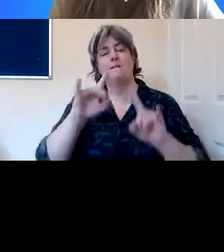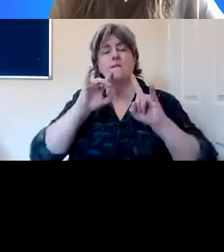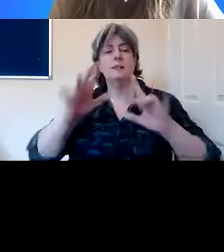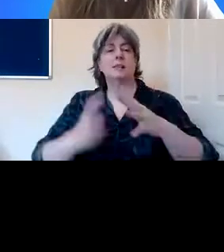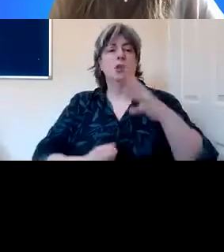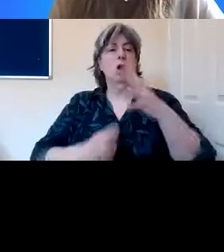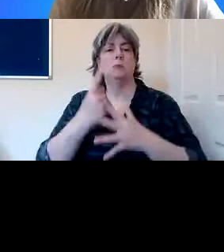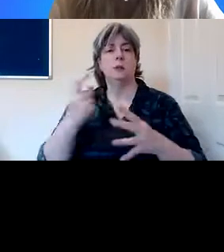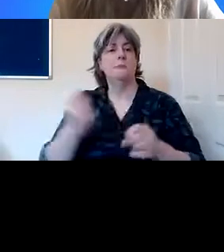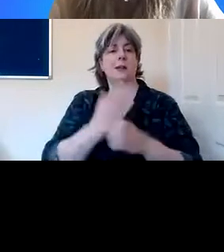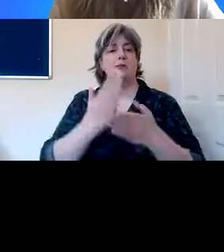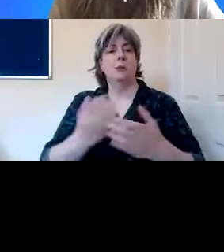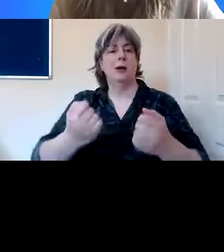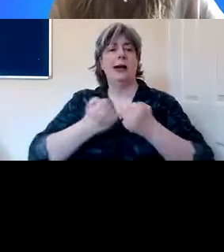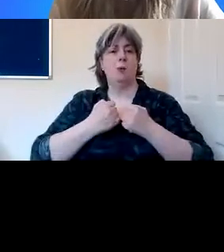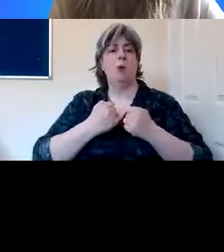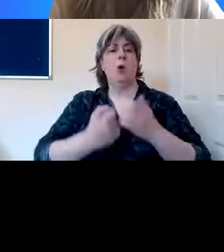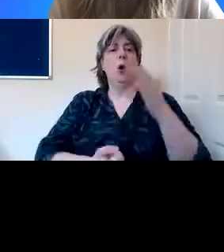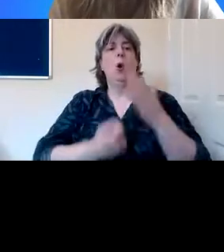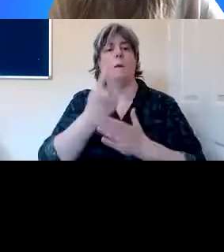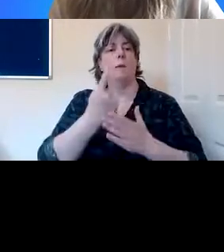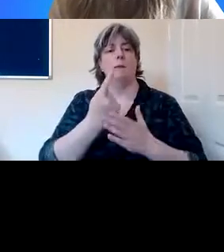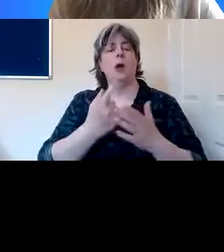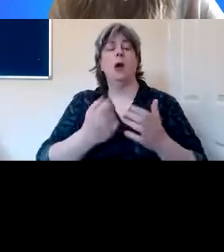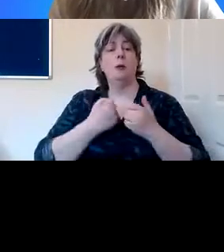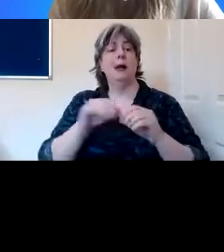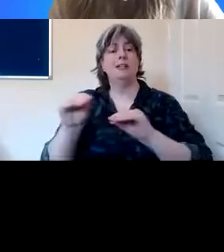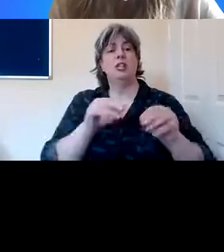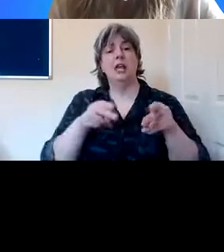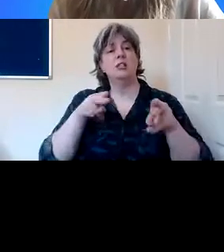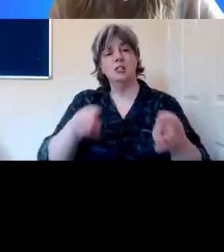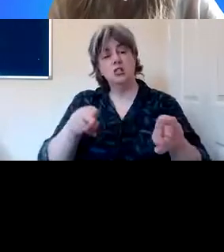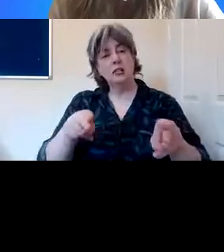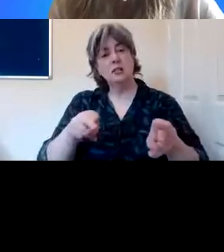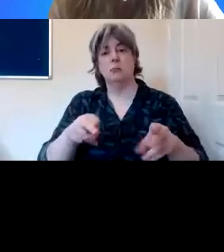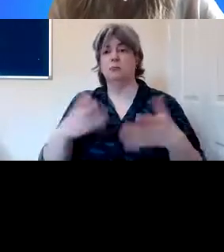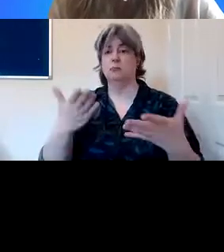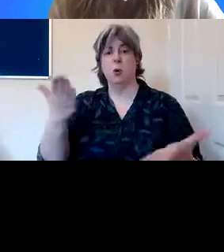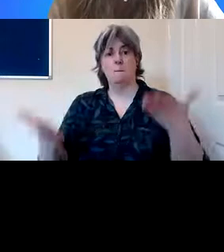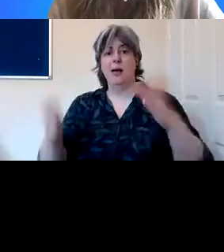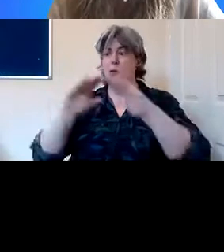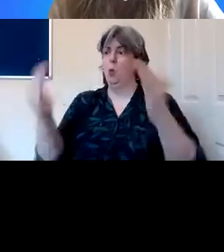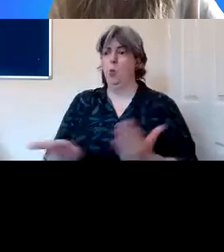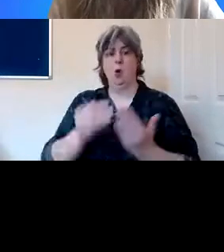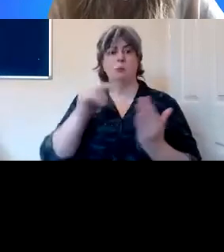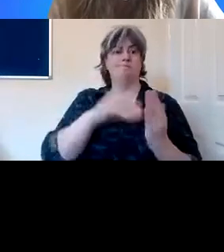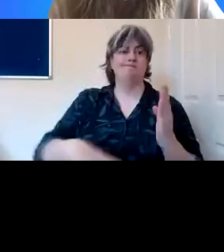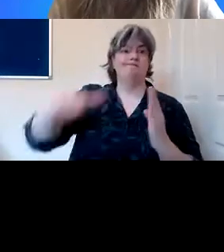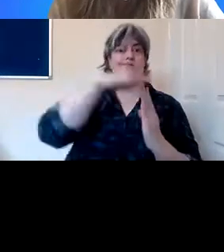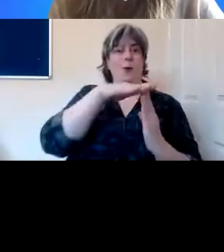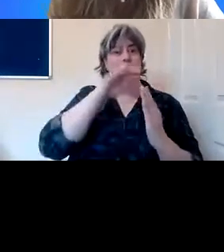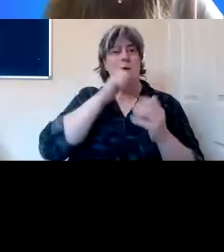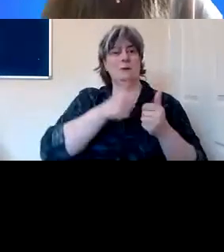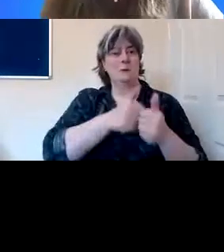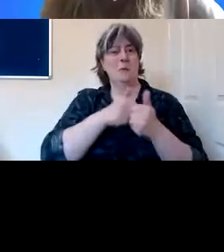education system world leading. And that in turn is going to support the future of Wales and its people. So we're looking to